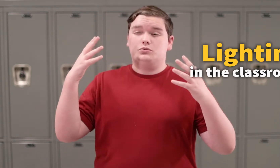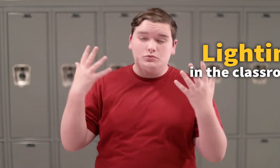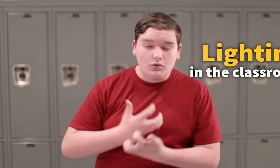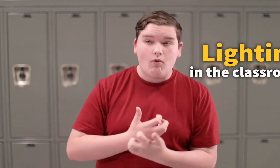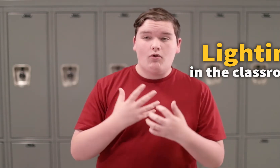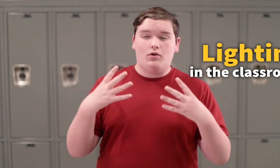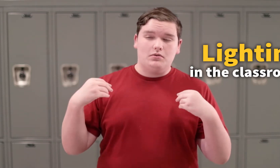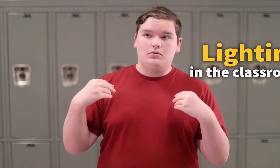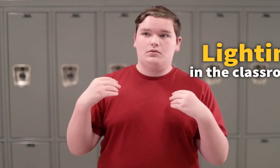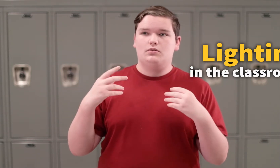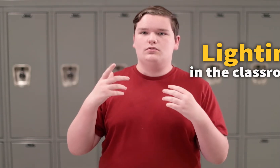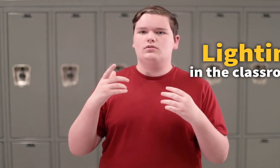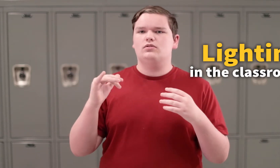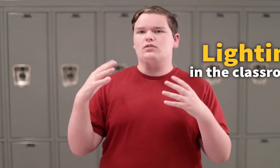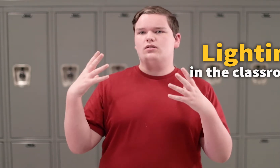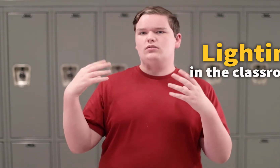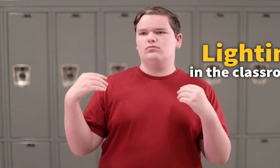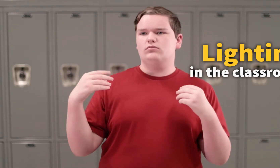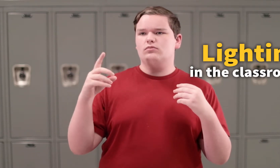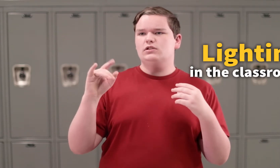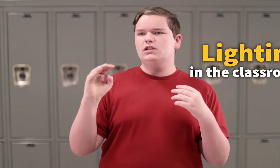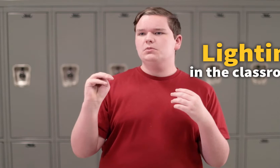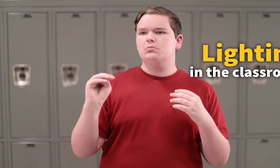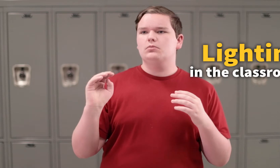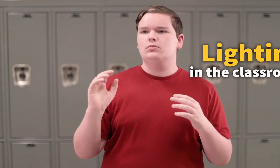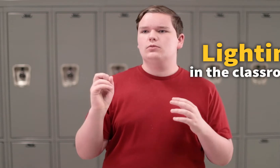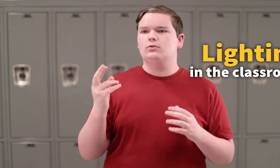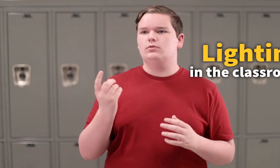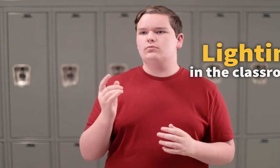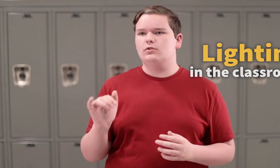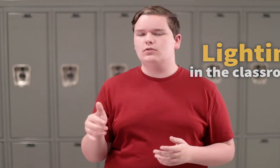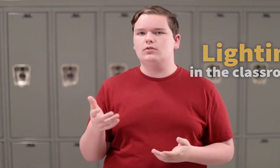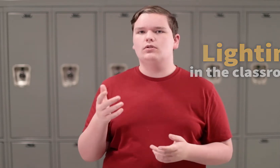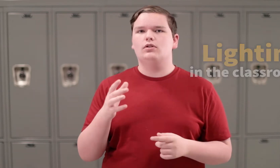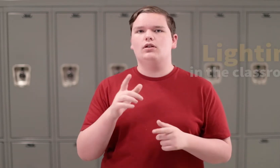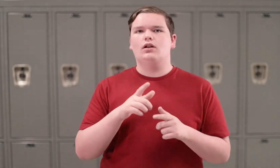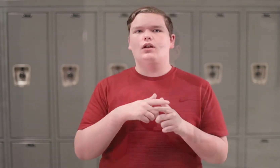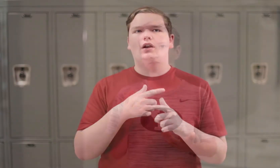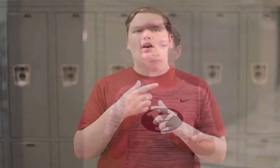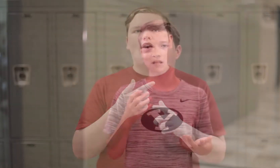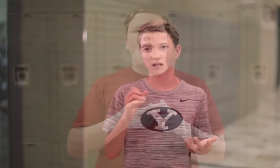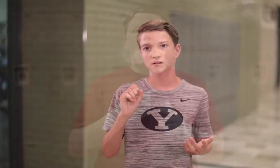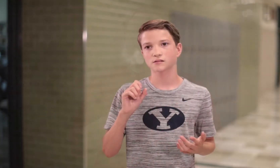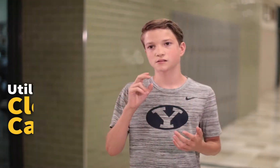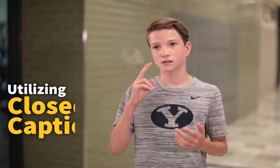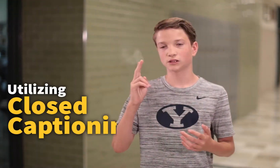dark, it's better to leave the lights slightly dim.